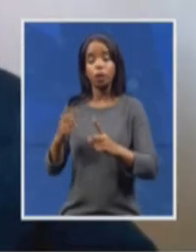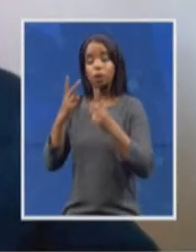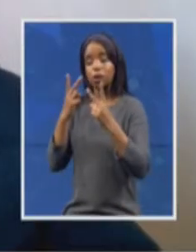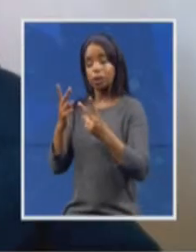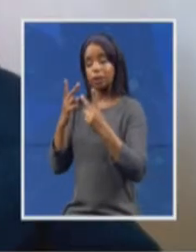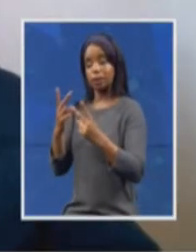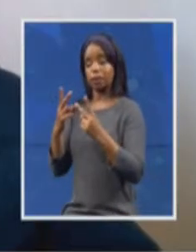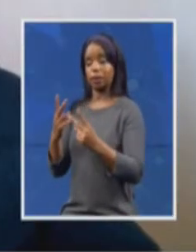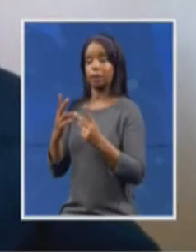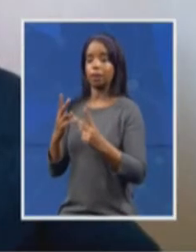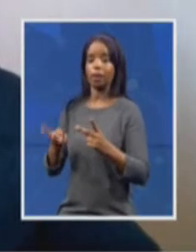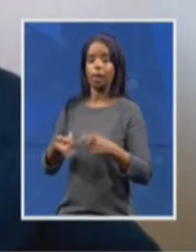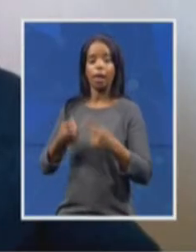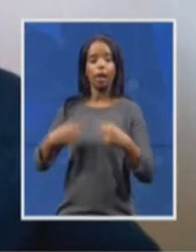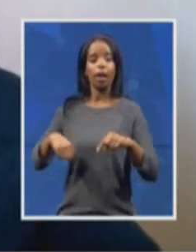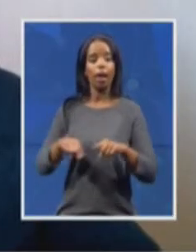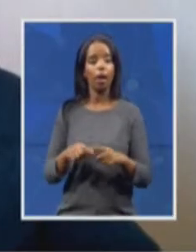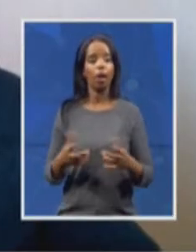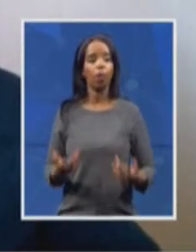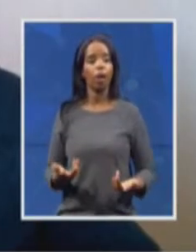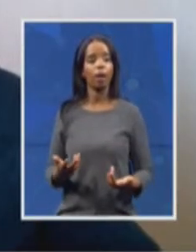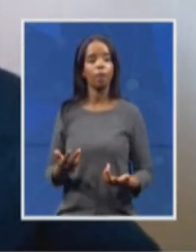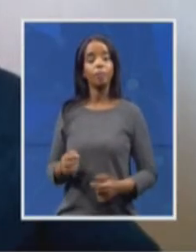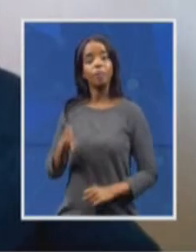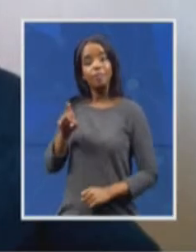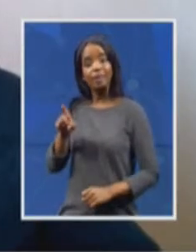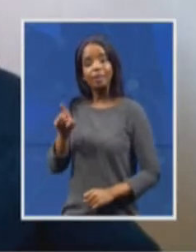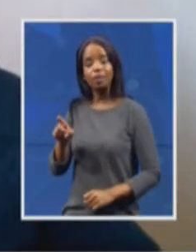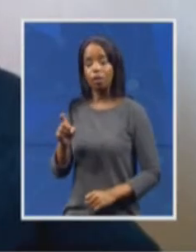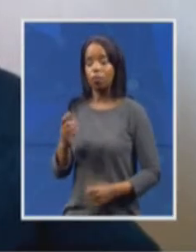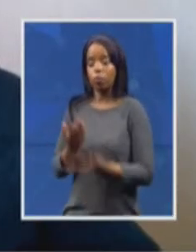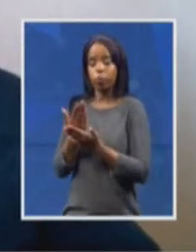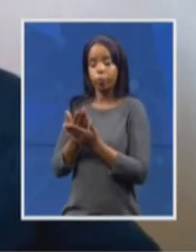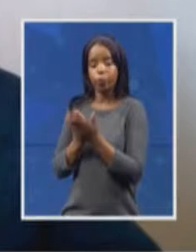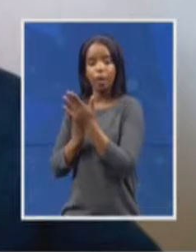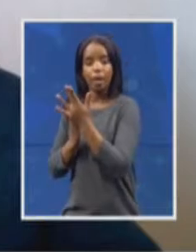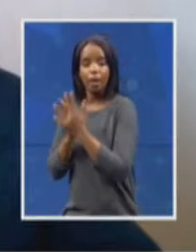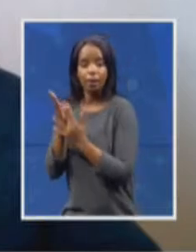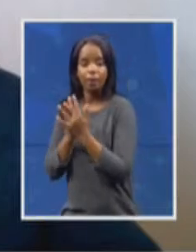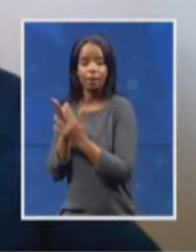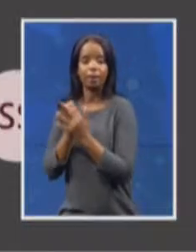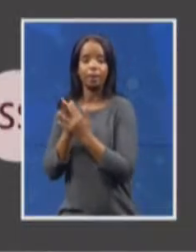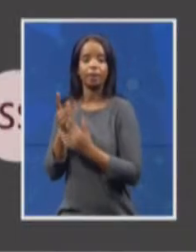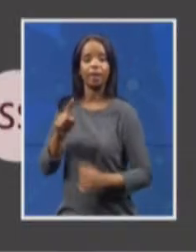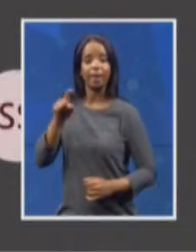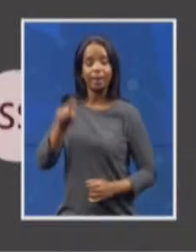tender portal where you can access this request.